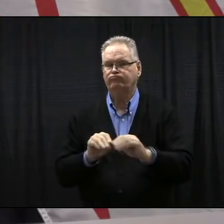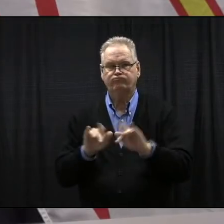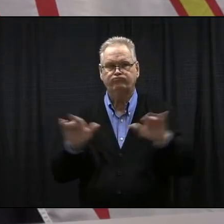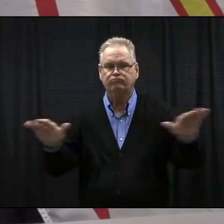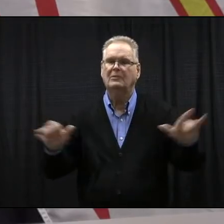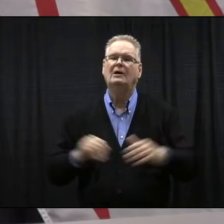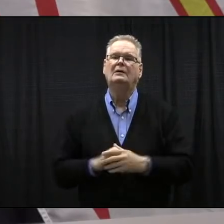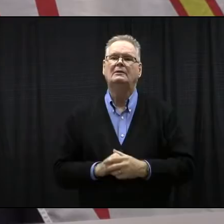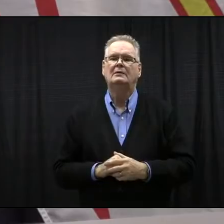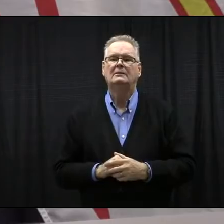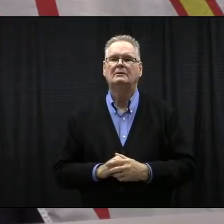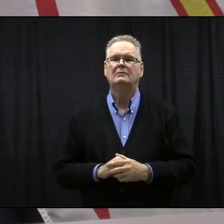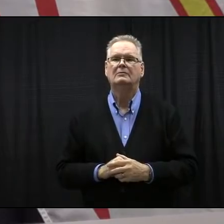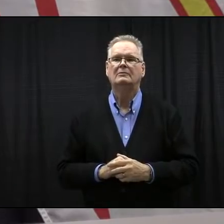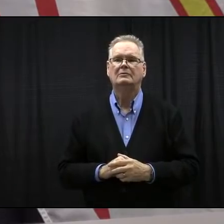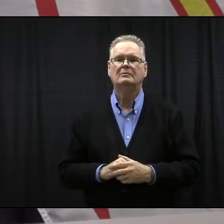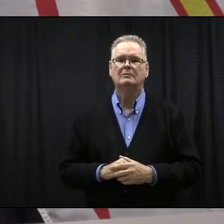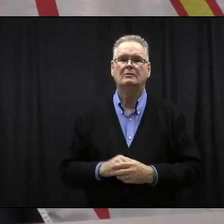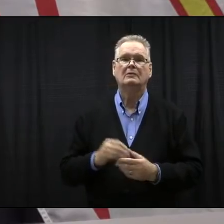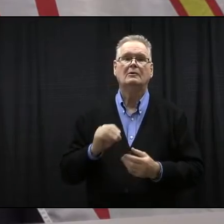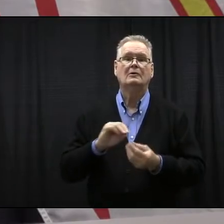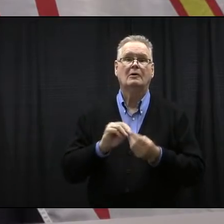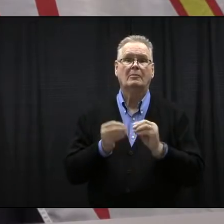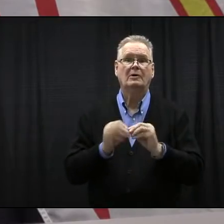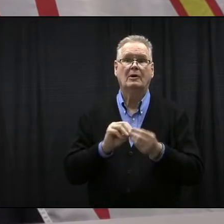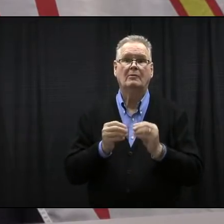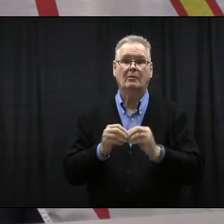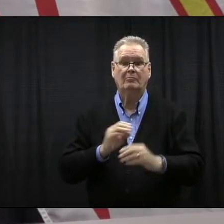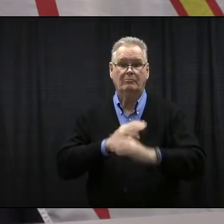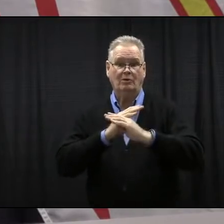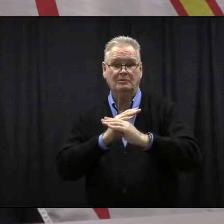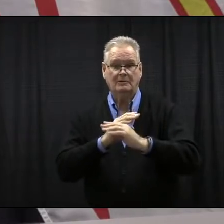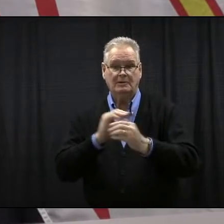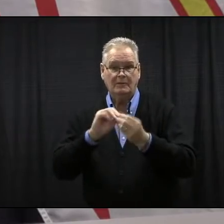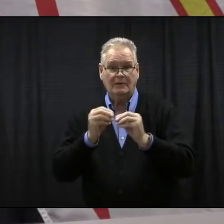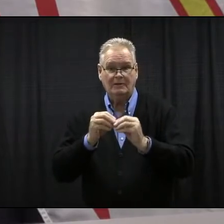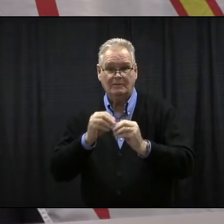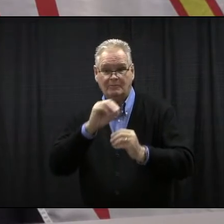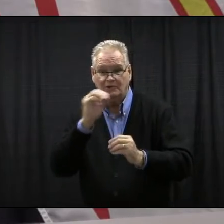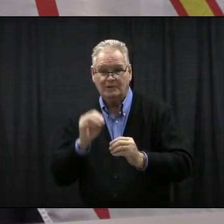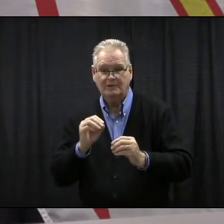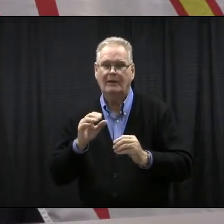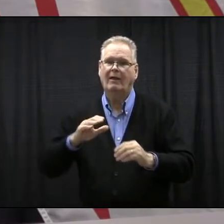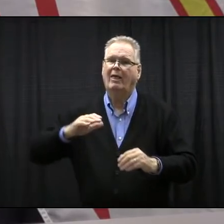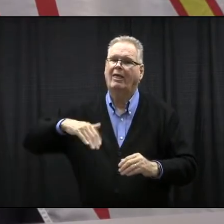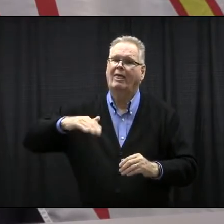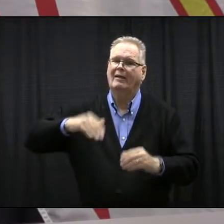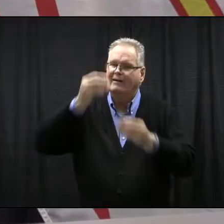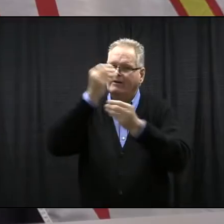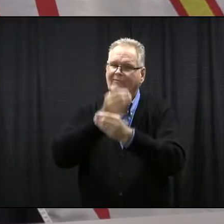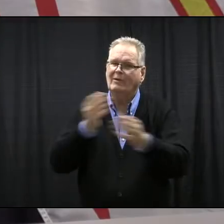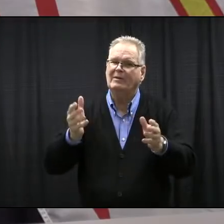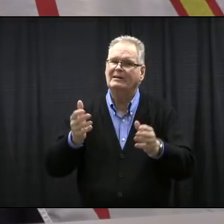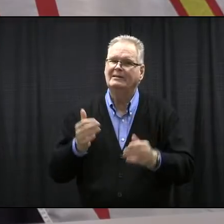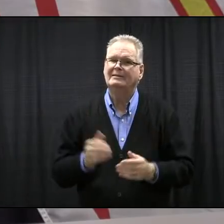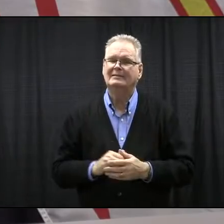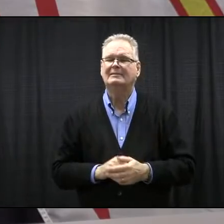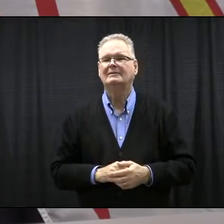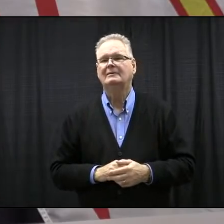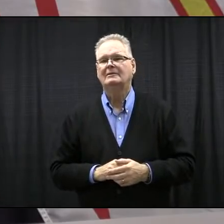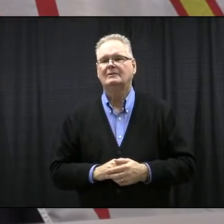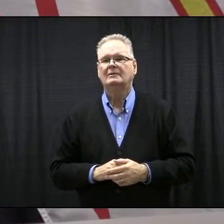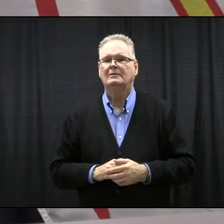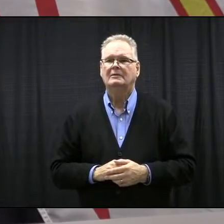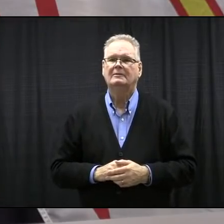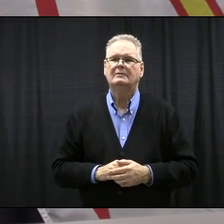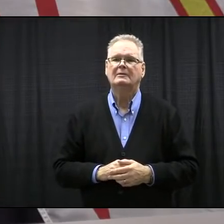our travelers, for example, are coming in, are vaccinated, then we're going to see more travelers